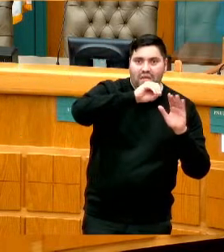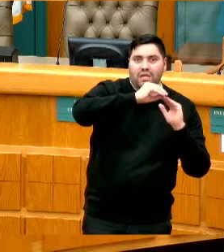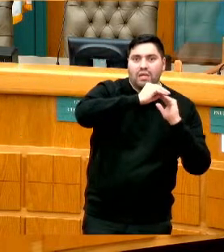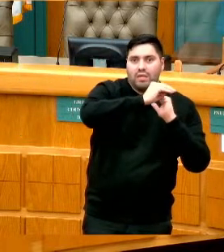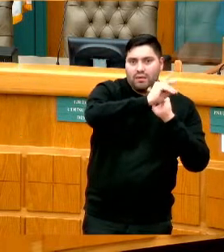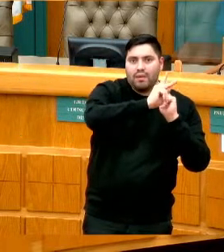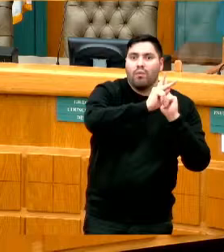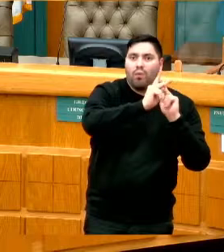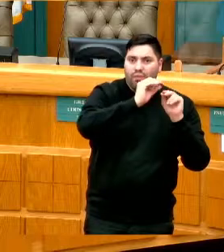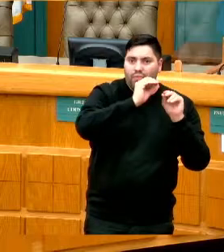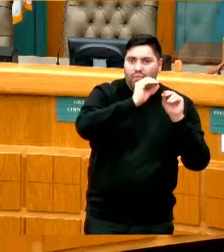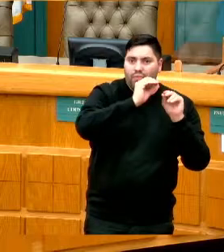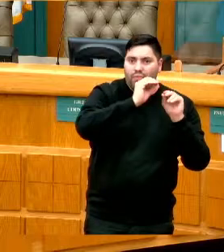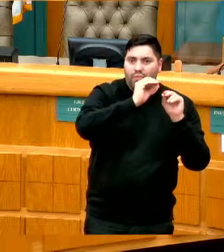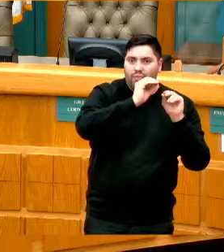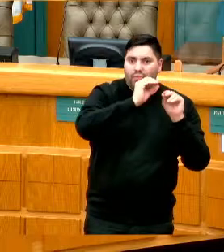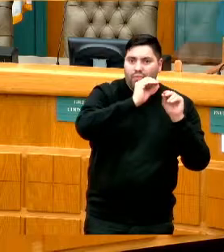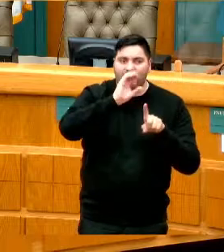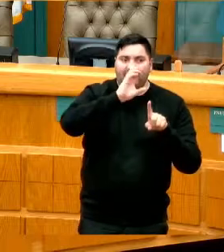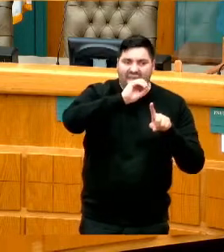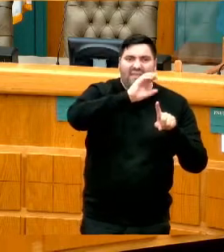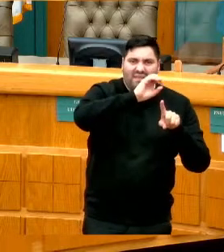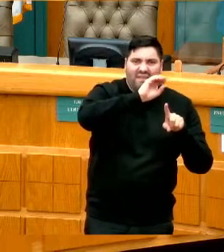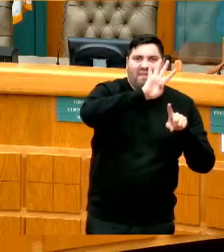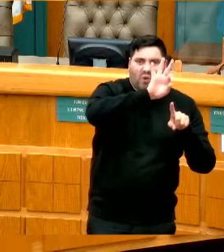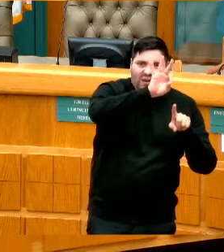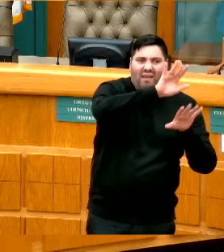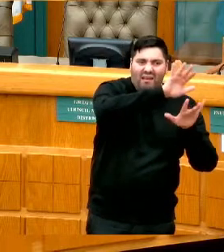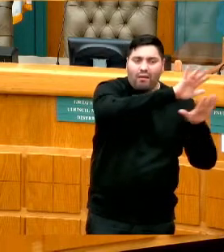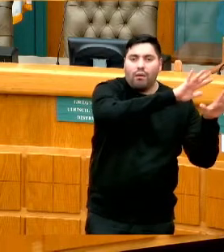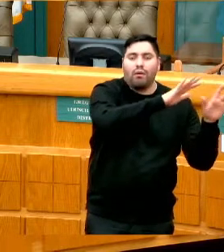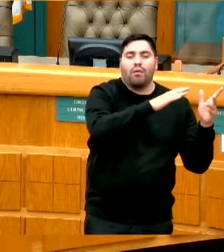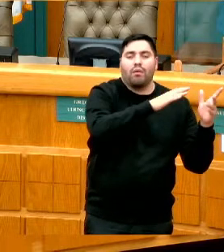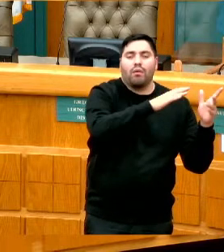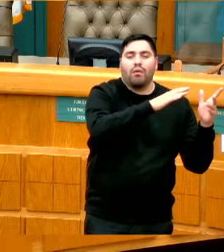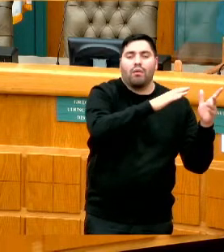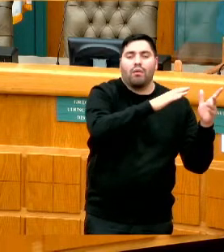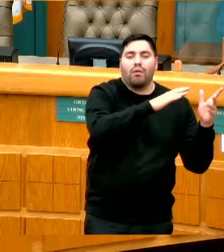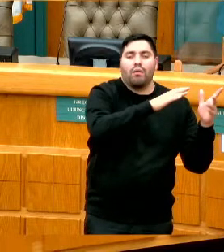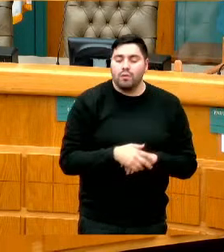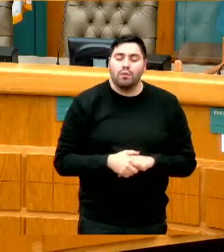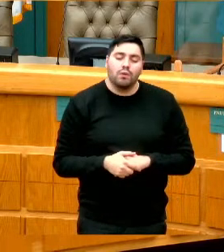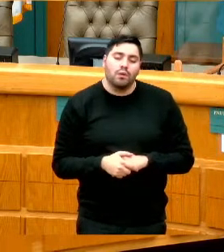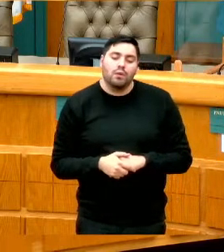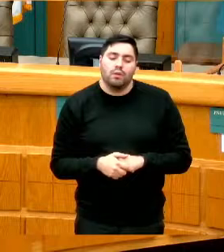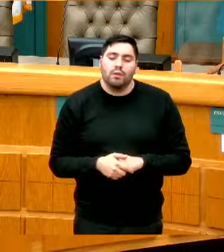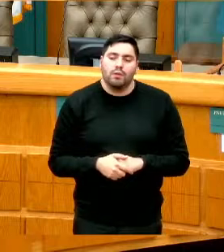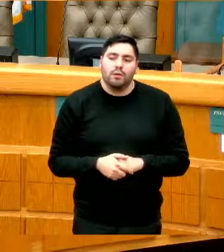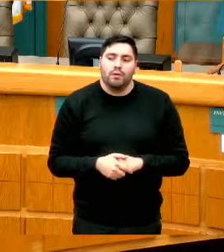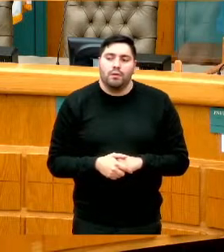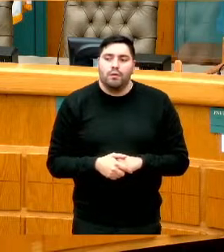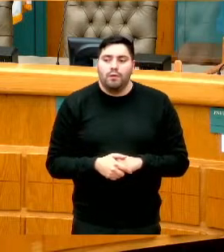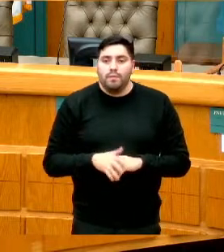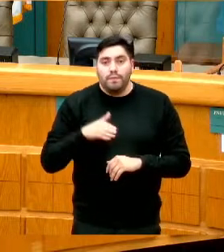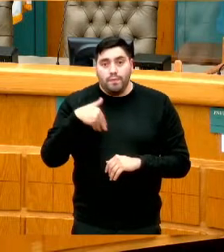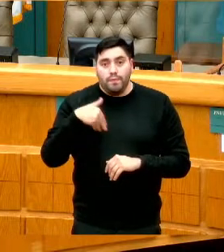in the hospital, 50, 50, 50, 49, and then 42. Next